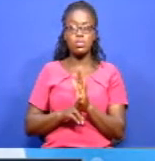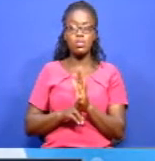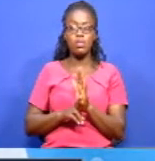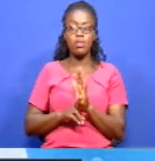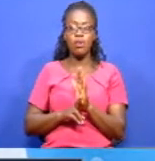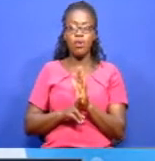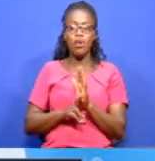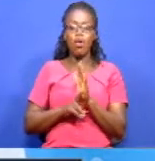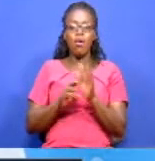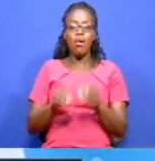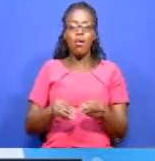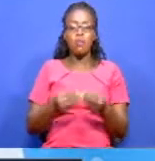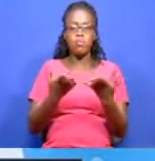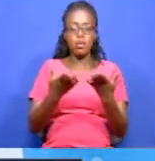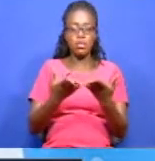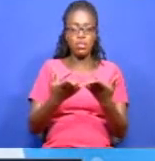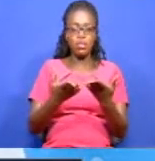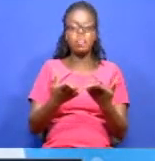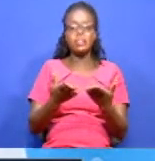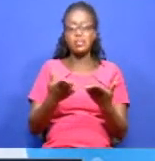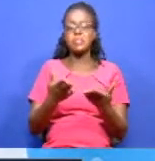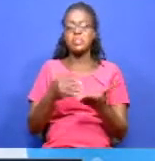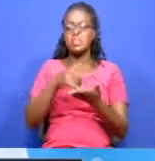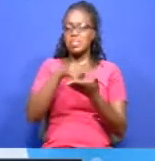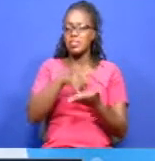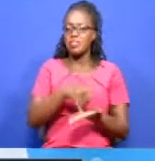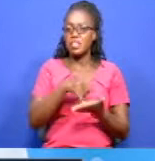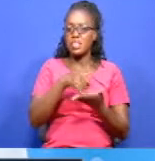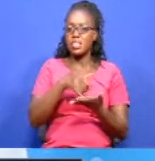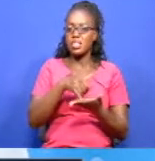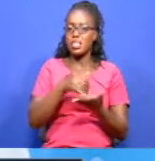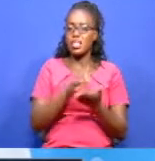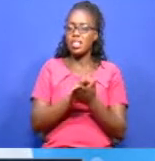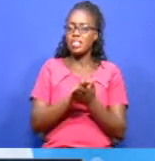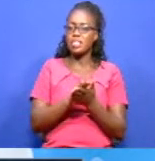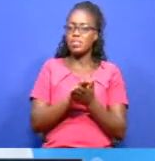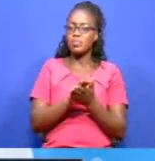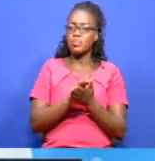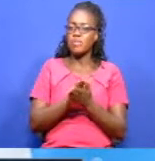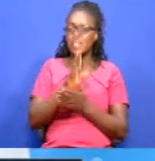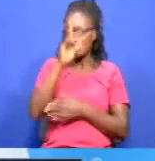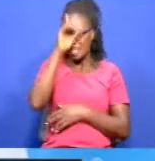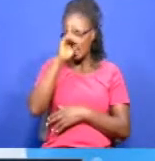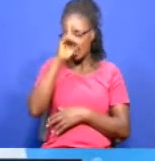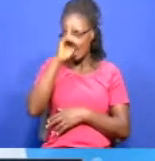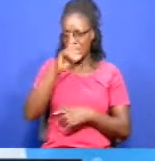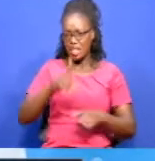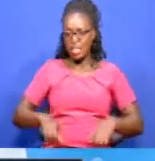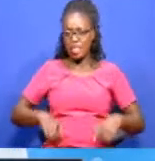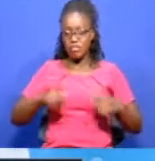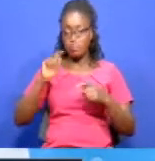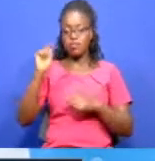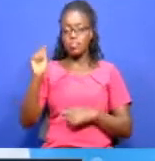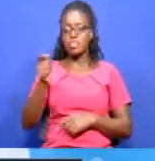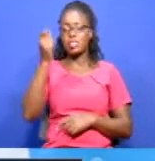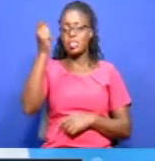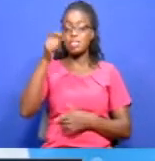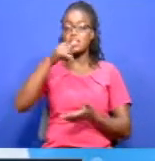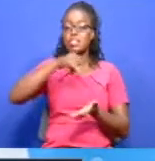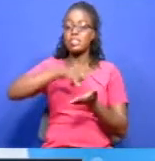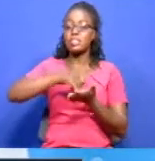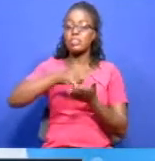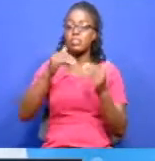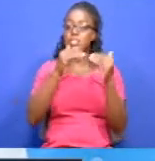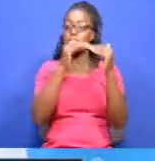have caused in terms of inconvenience and complication of the lives of Kenyans, including